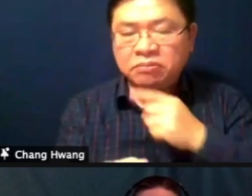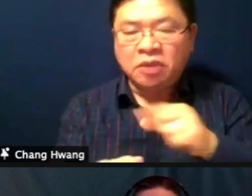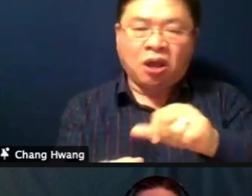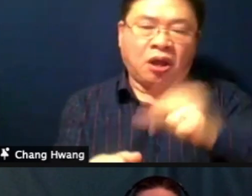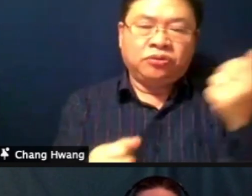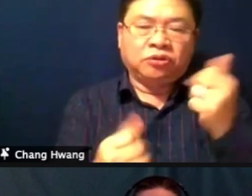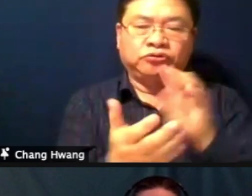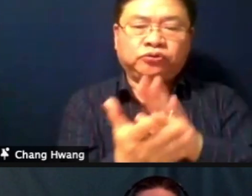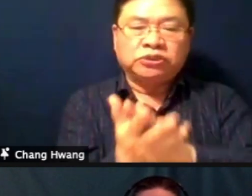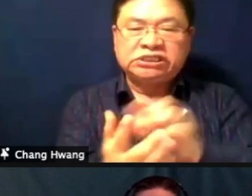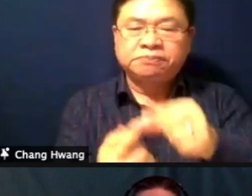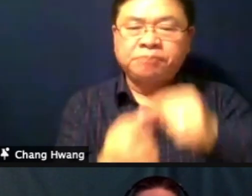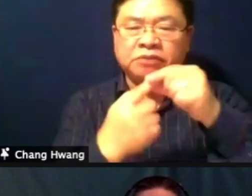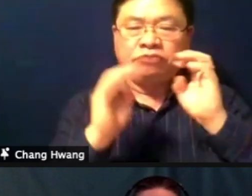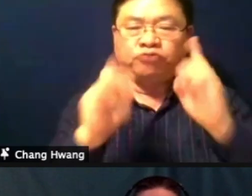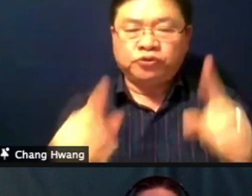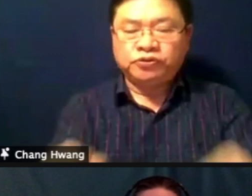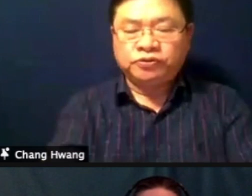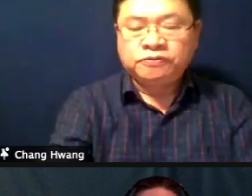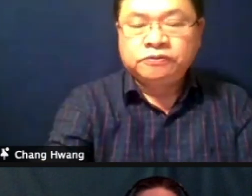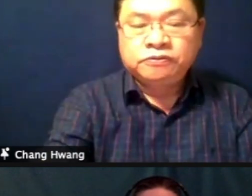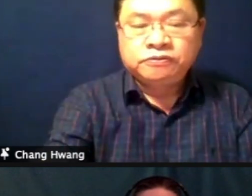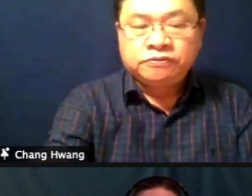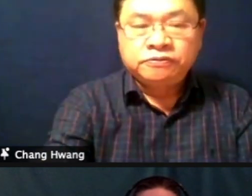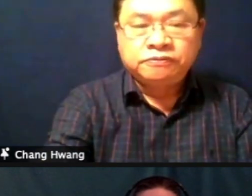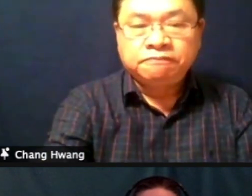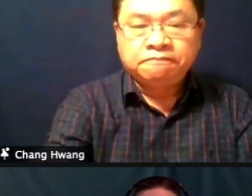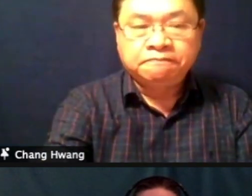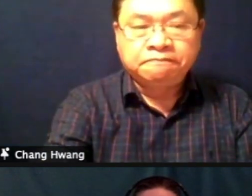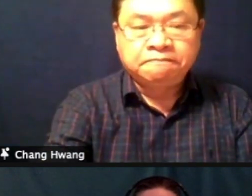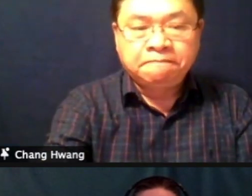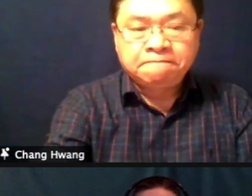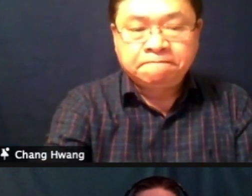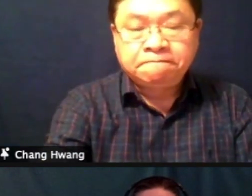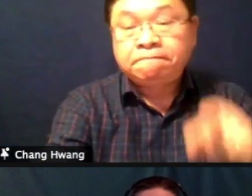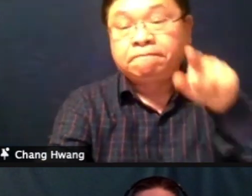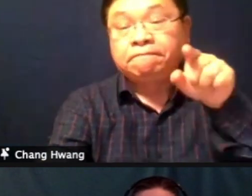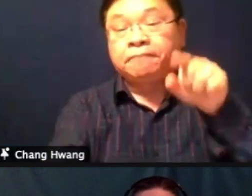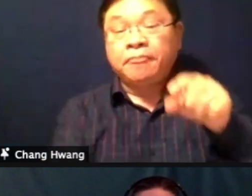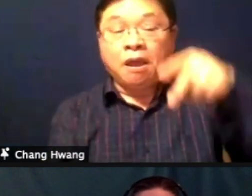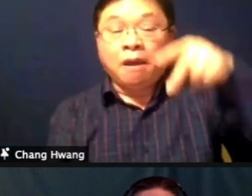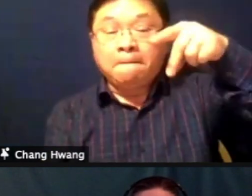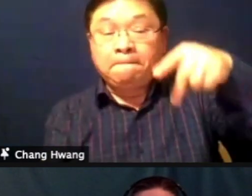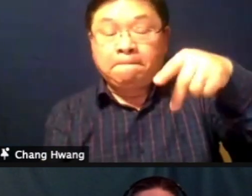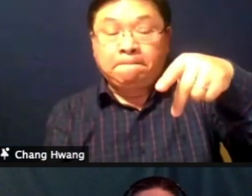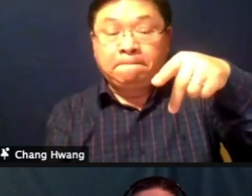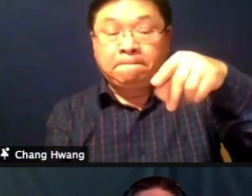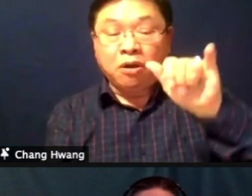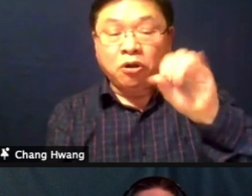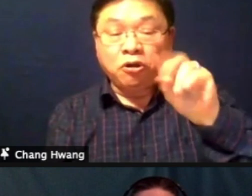And she's done a lot to help blind students, deaf students, and generally further special education as a